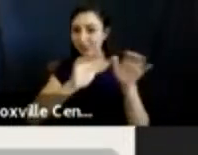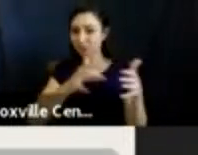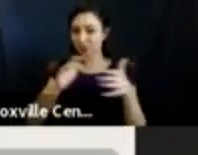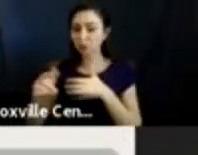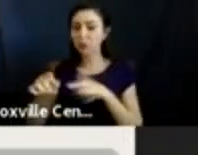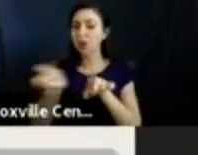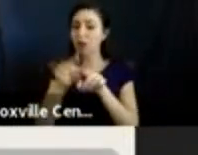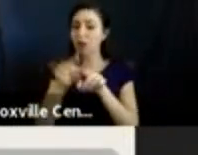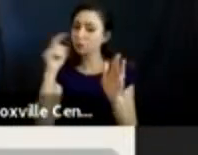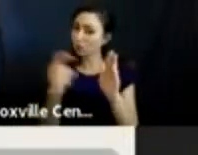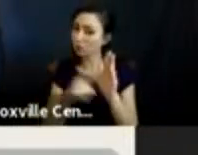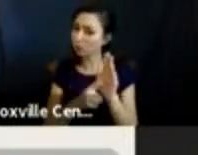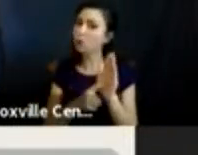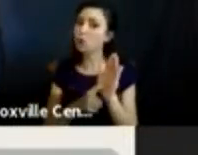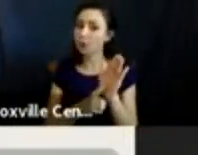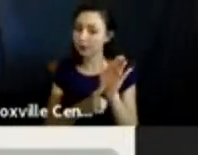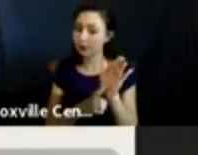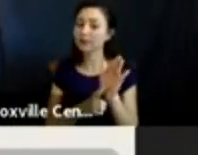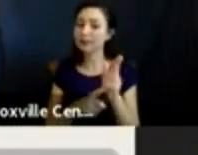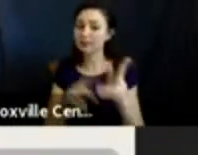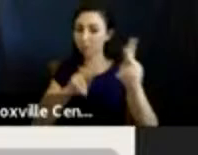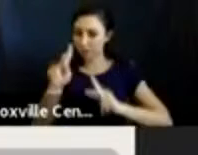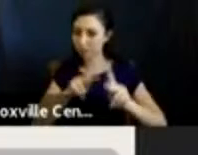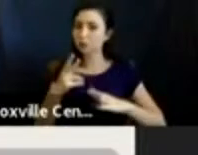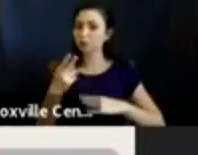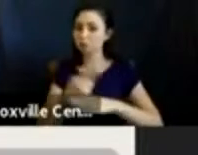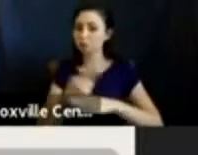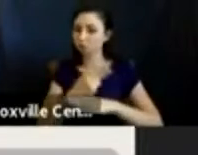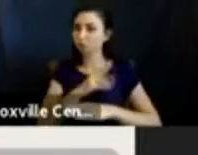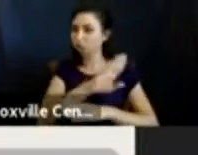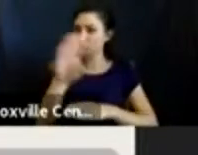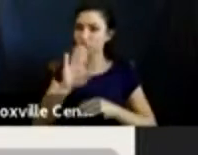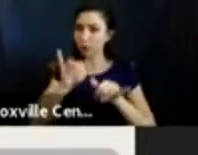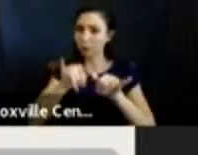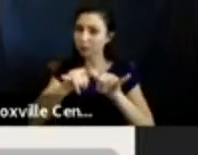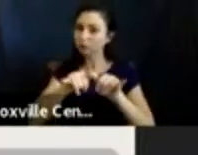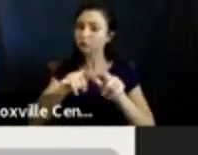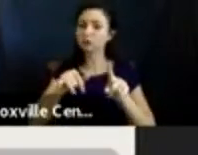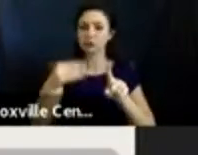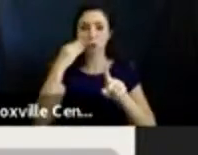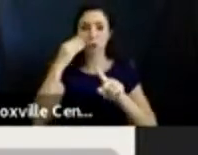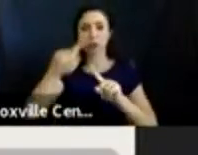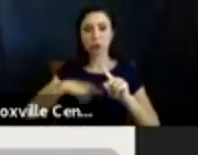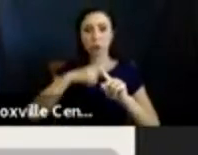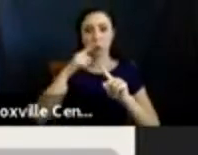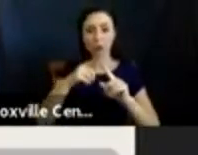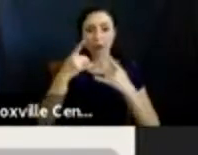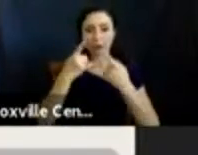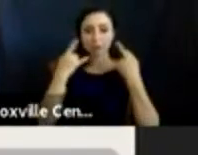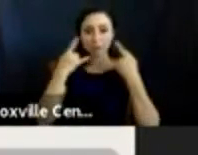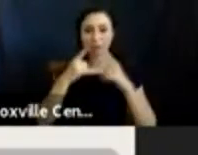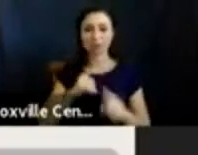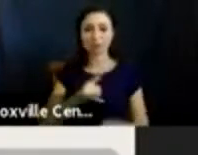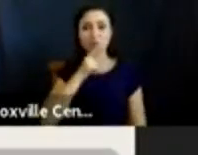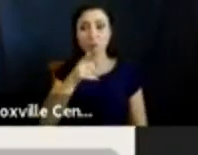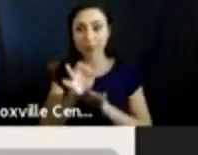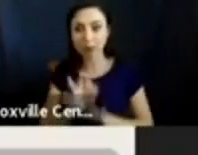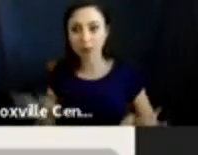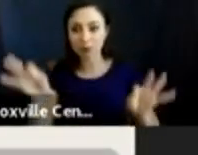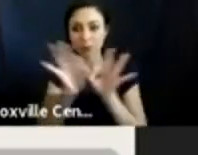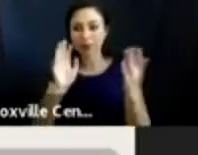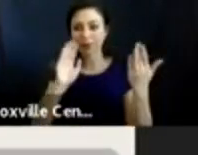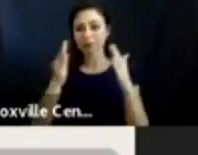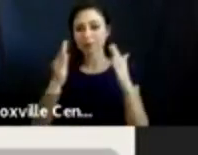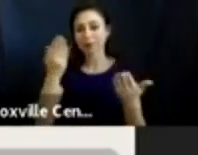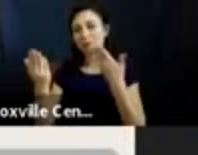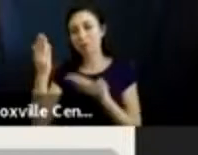that people are taking reasonable measures in terms of knowing when a mask is really, really important versus maybe